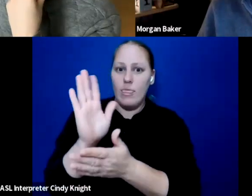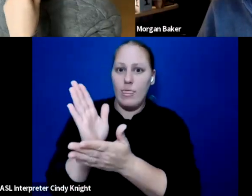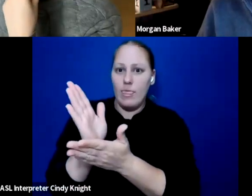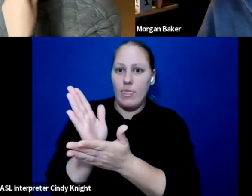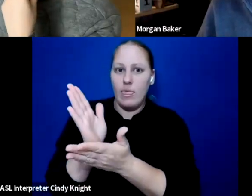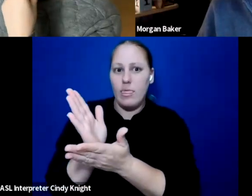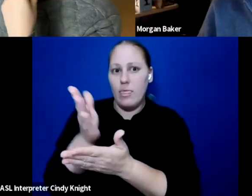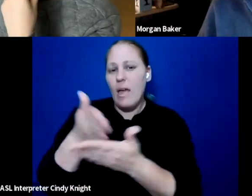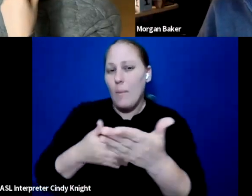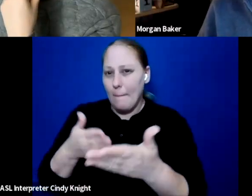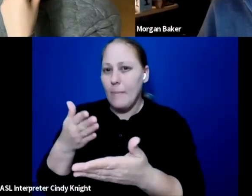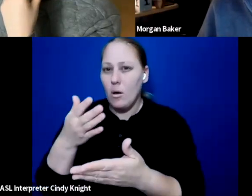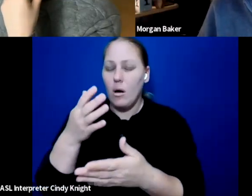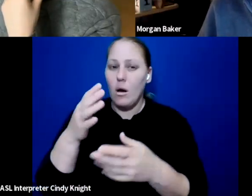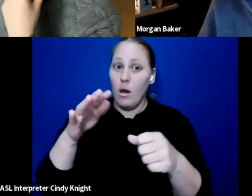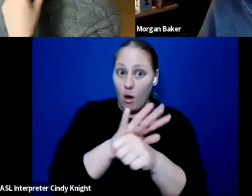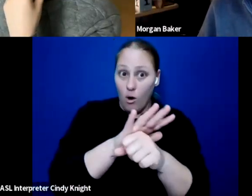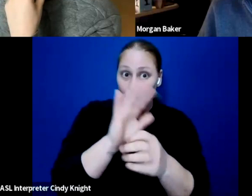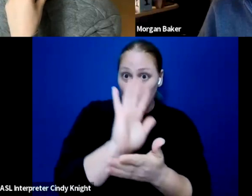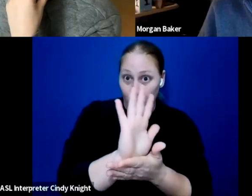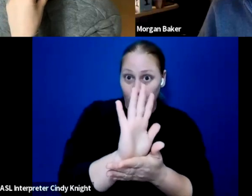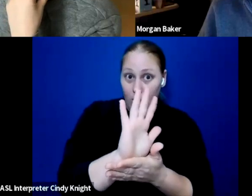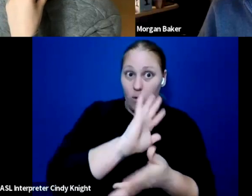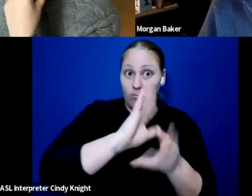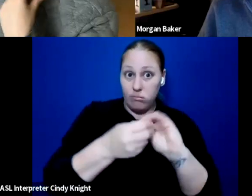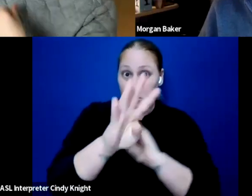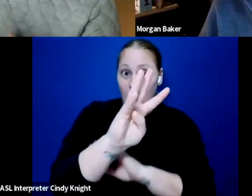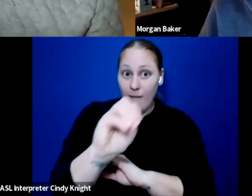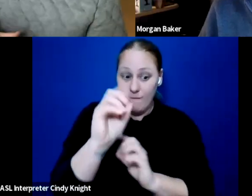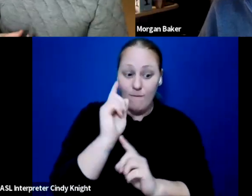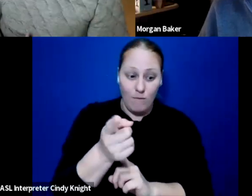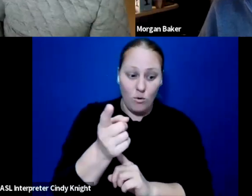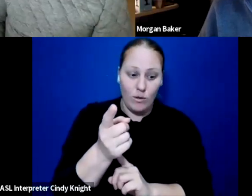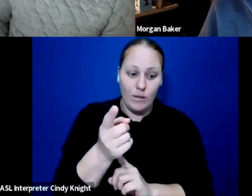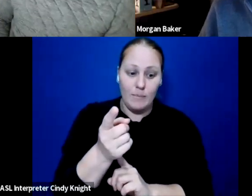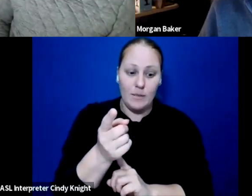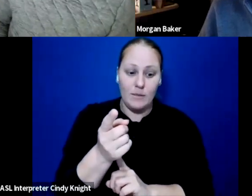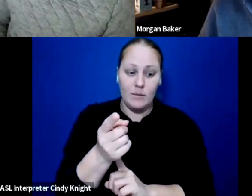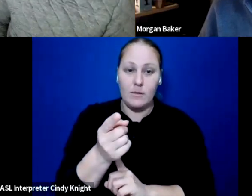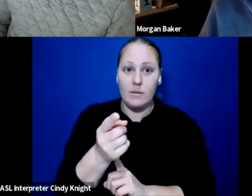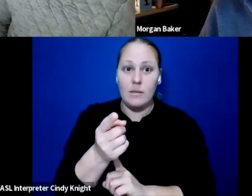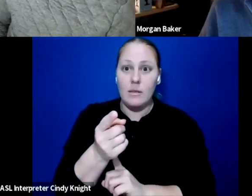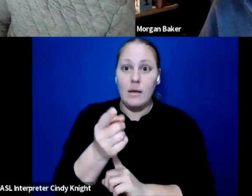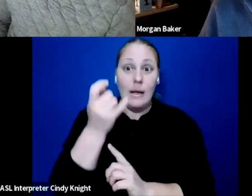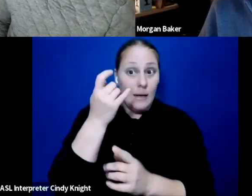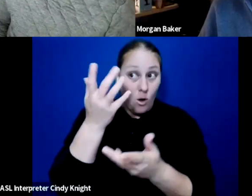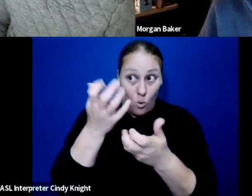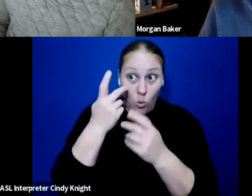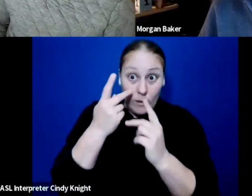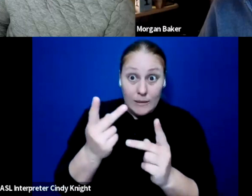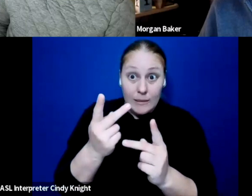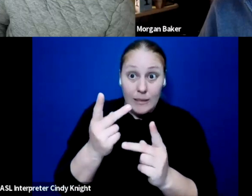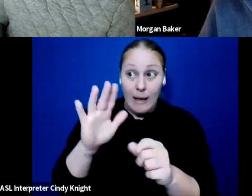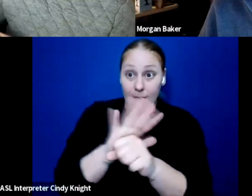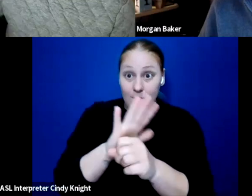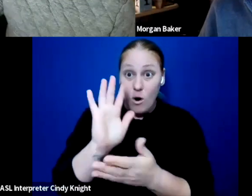minutes. So if you wanted to see the supervisor section, you're welcome to go to the